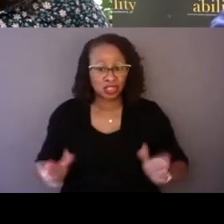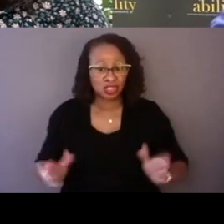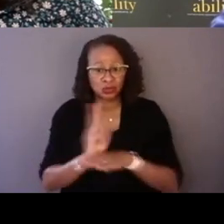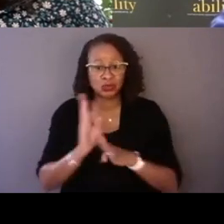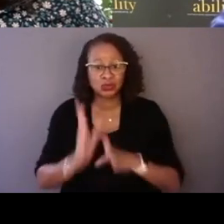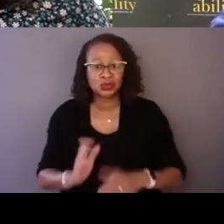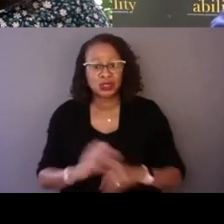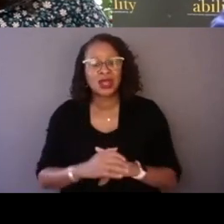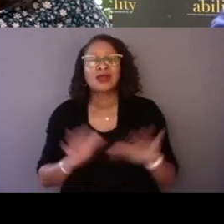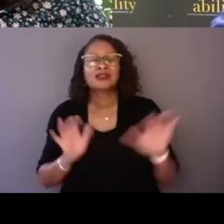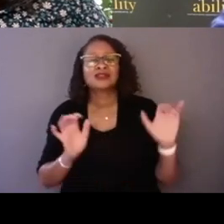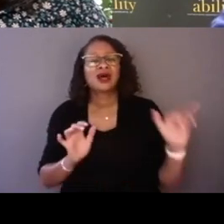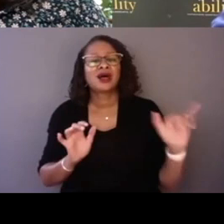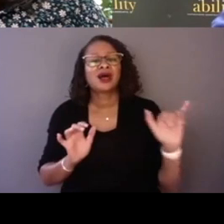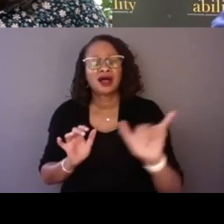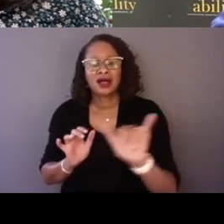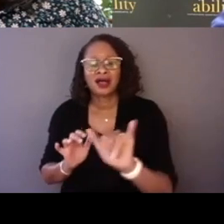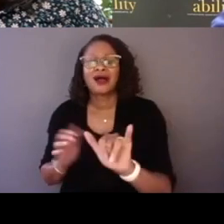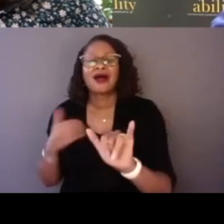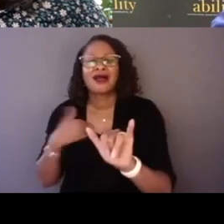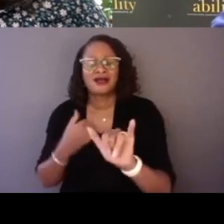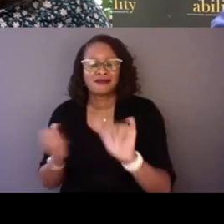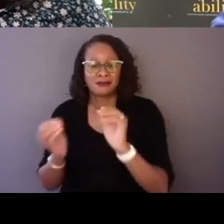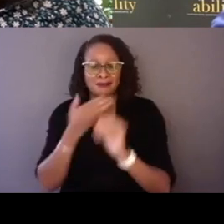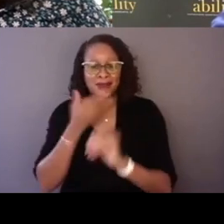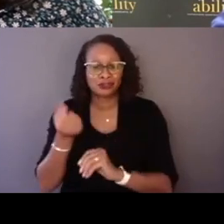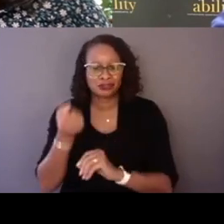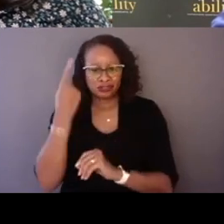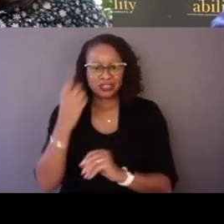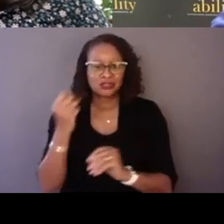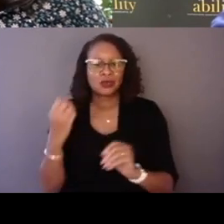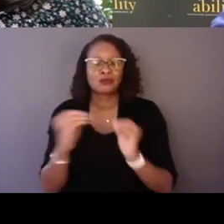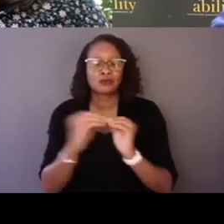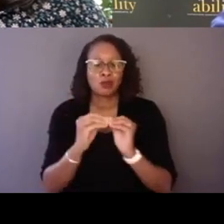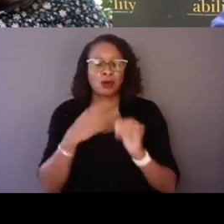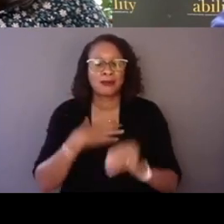greater understanding, so I'm more passionate about it.